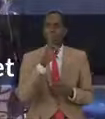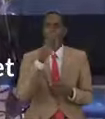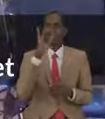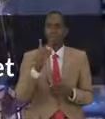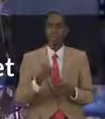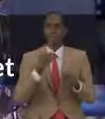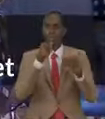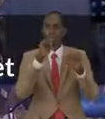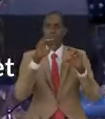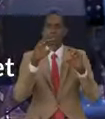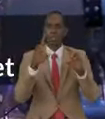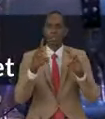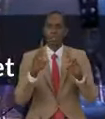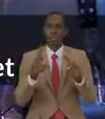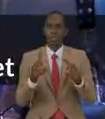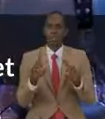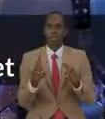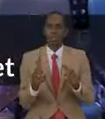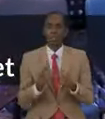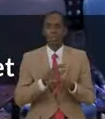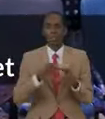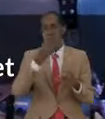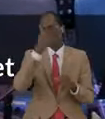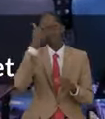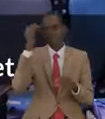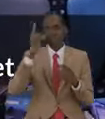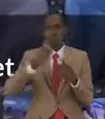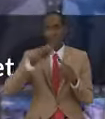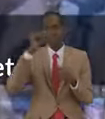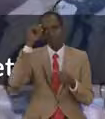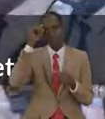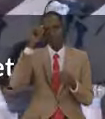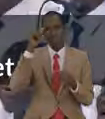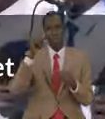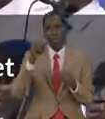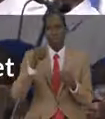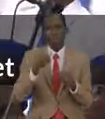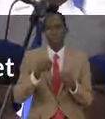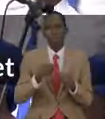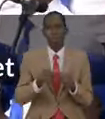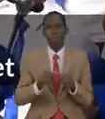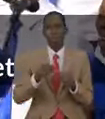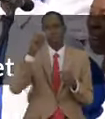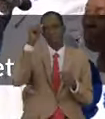blessed. Don't forget to remember. Oh, don't forget to remember. Remember.